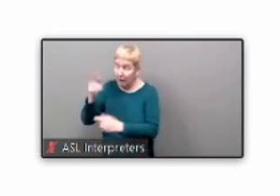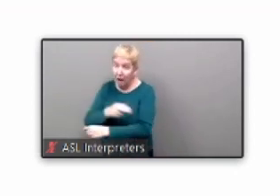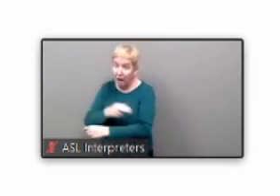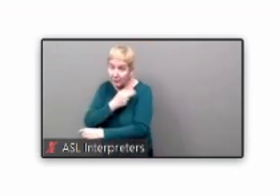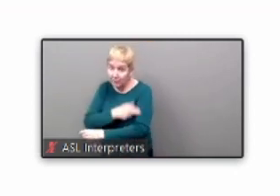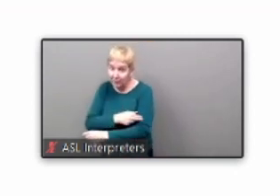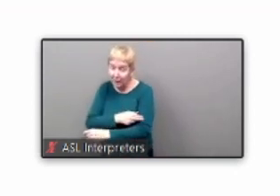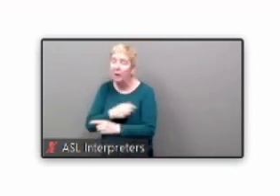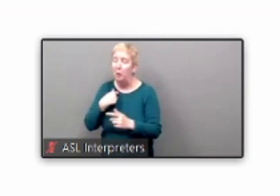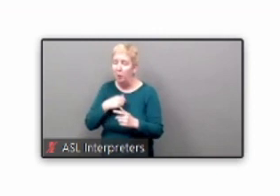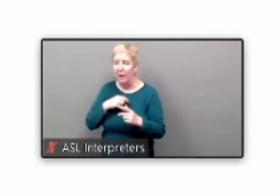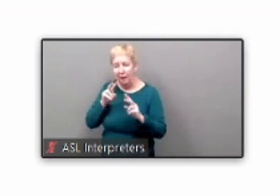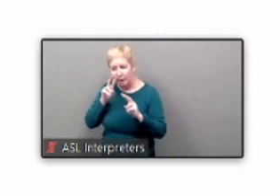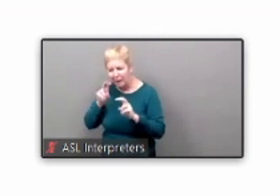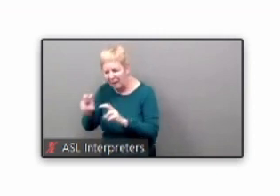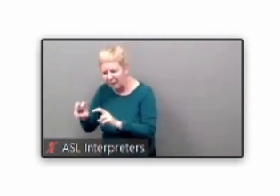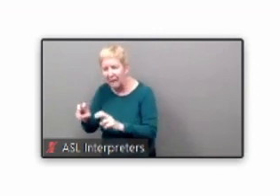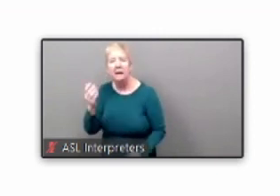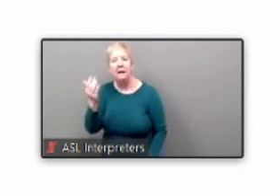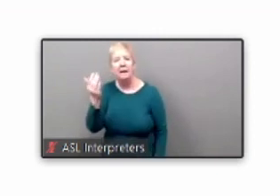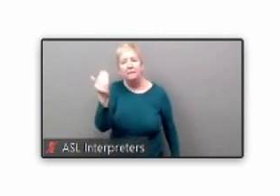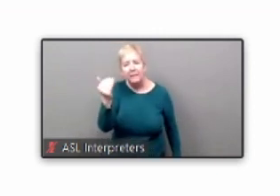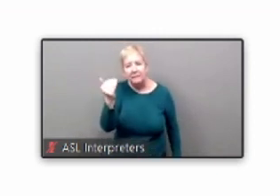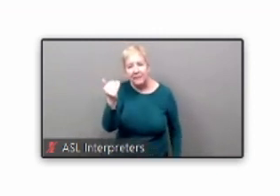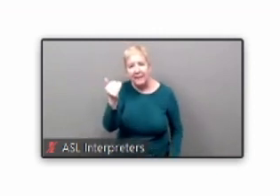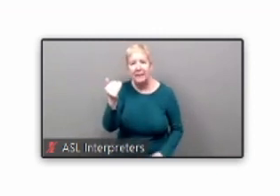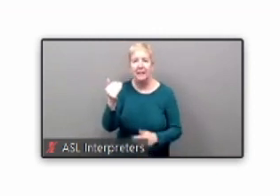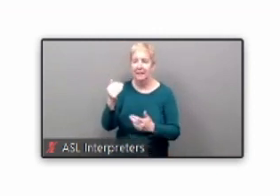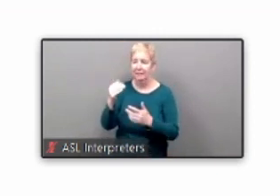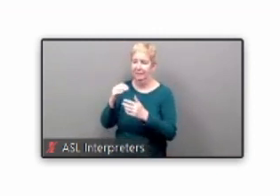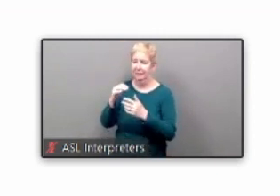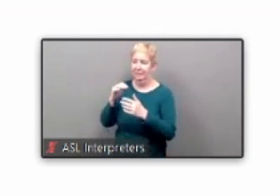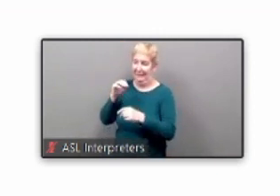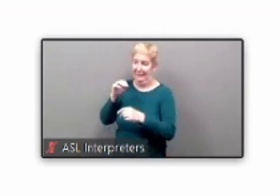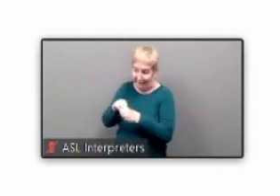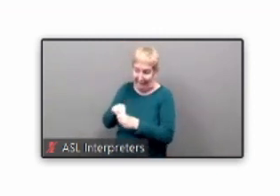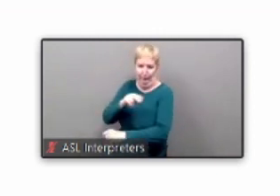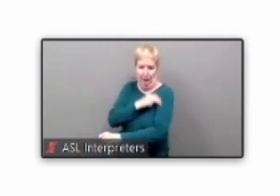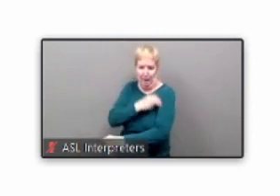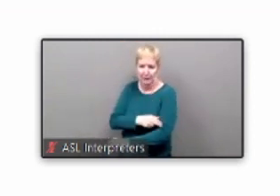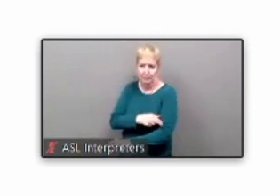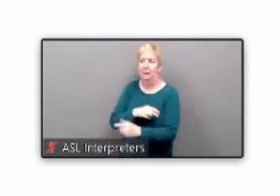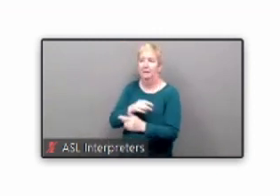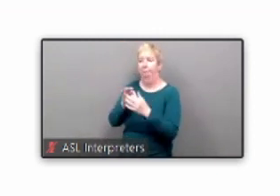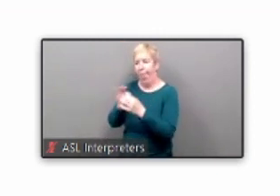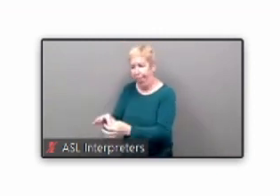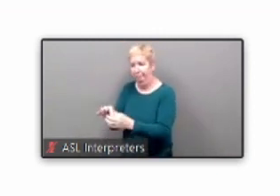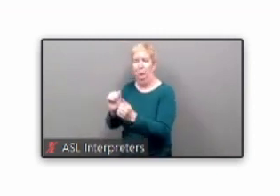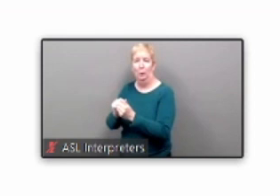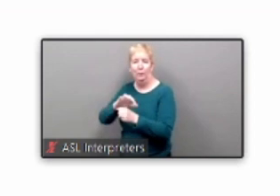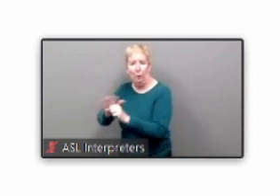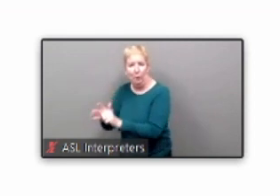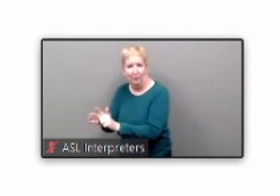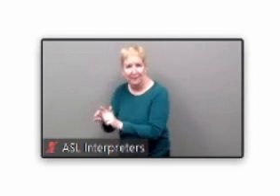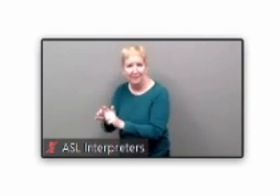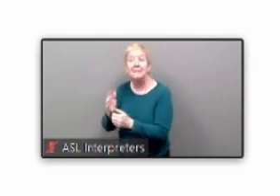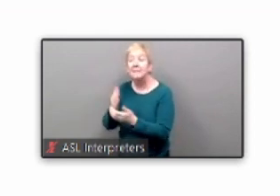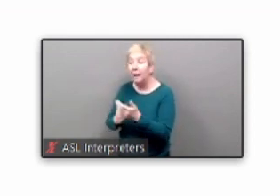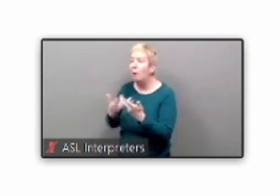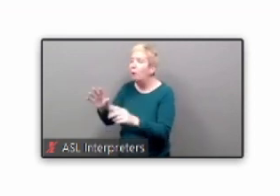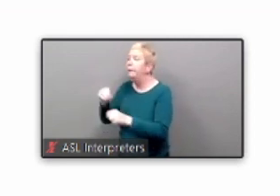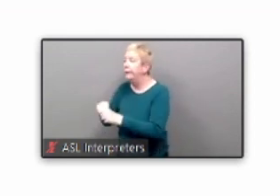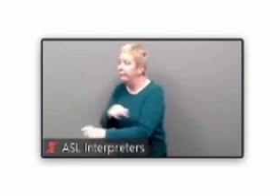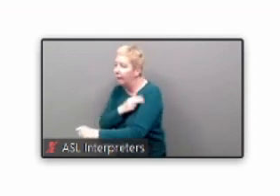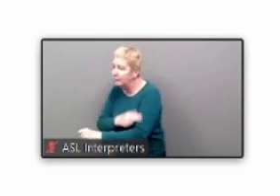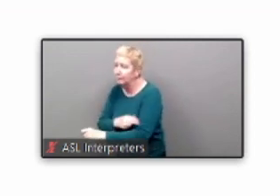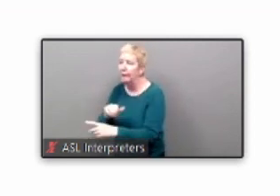further investigation, only 15 were likely to be COVID-19 related.